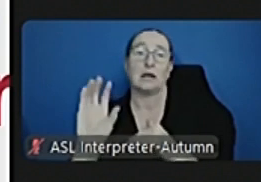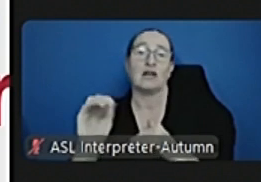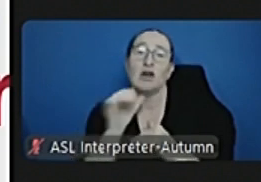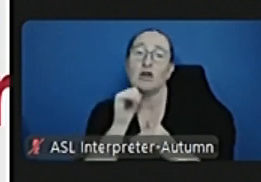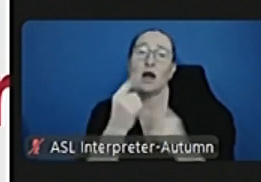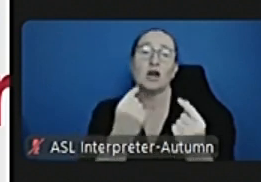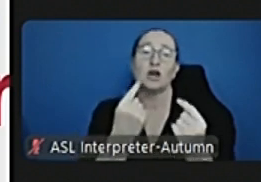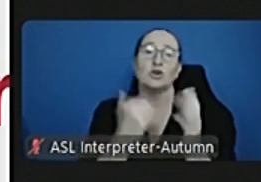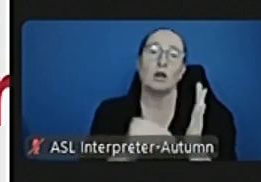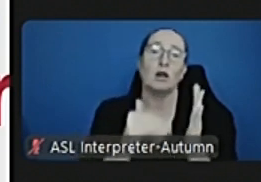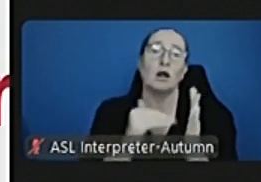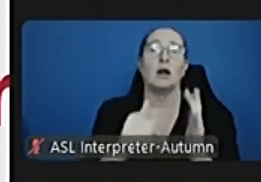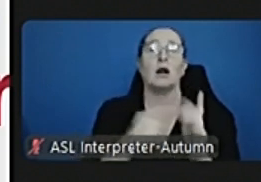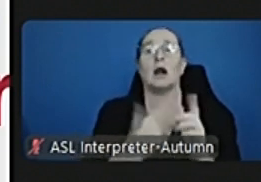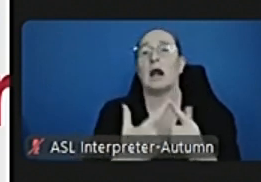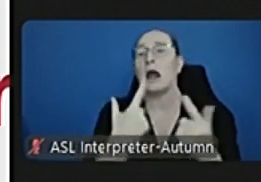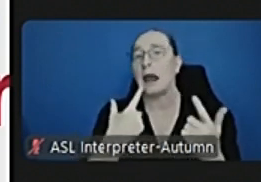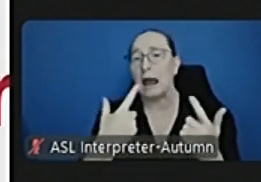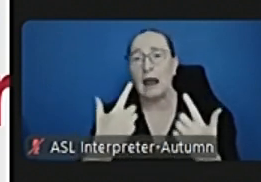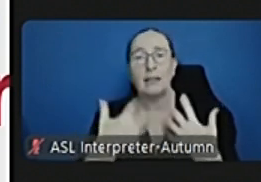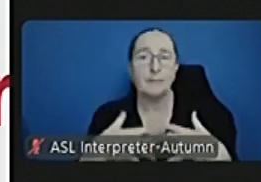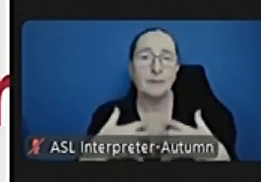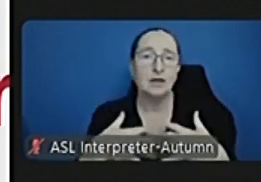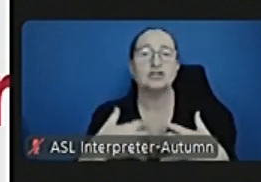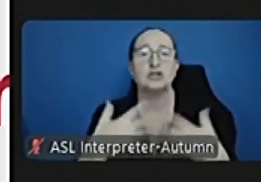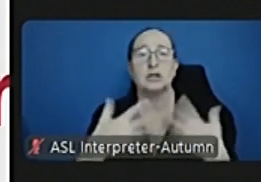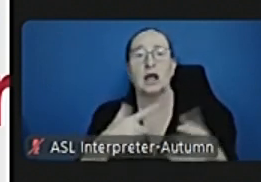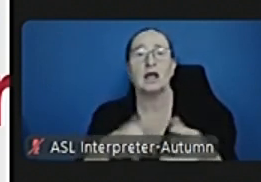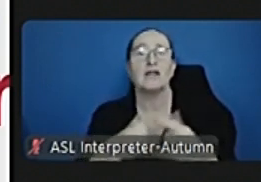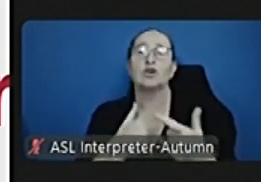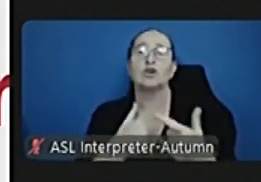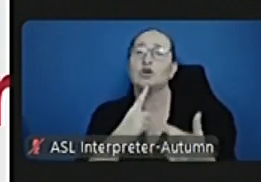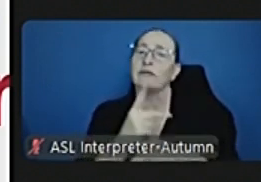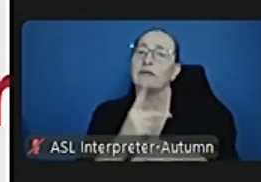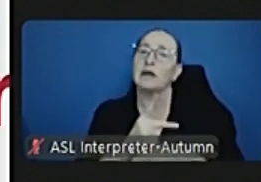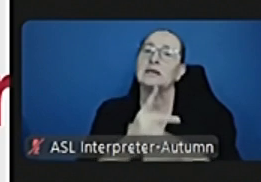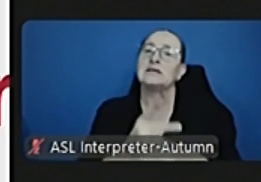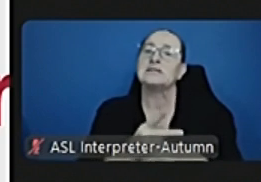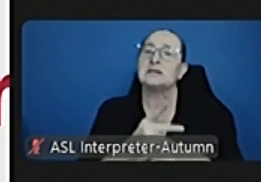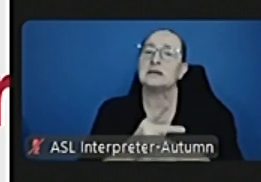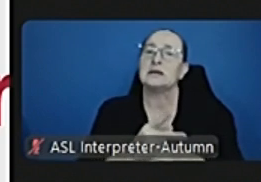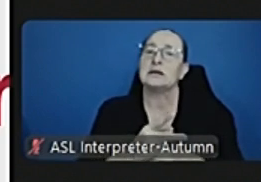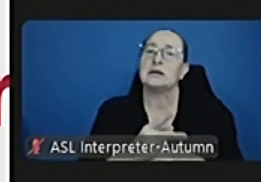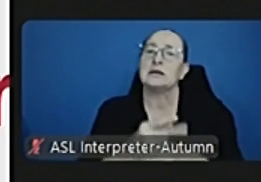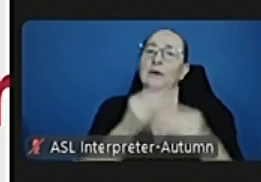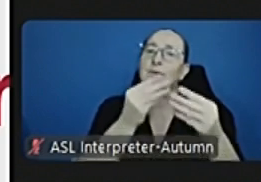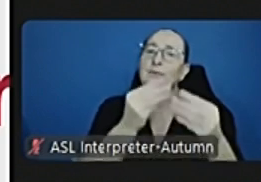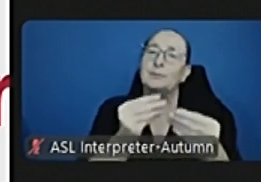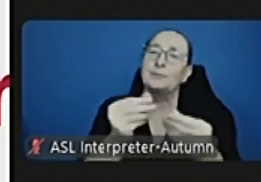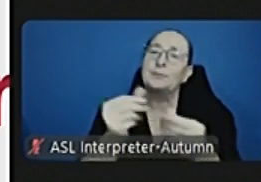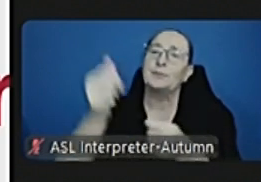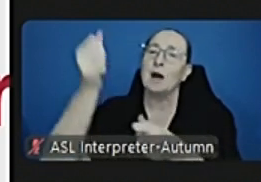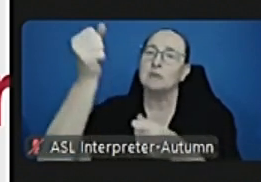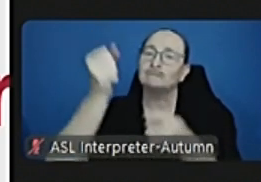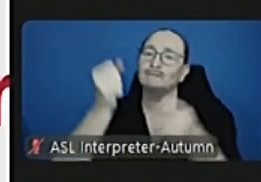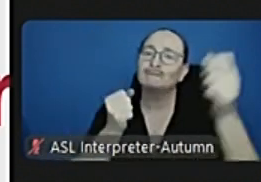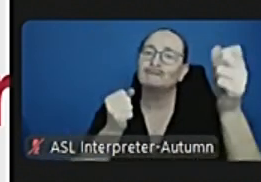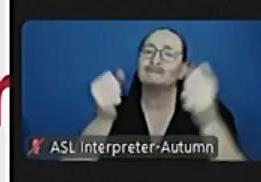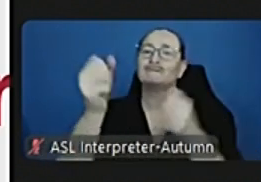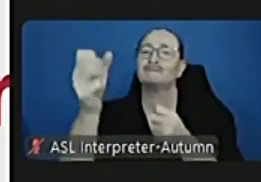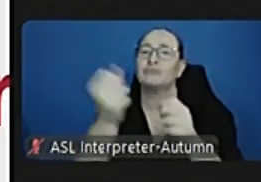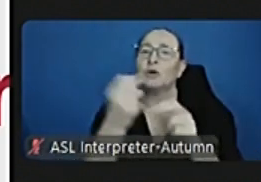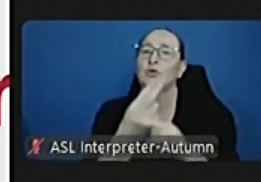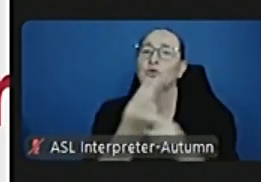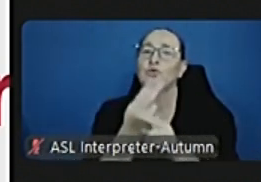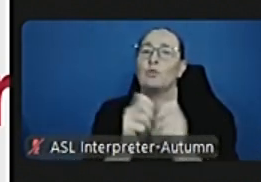doing the clunky machines, weights. They're doing the gentle ones that are used with air compression.